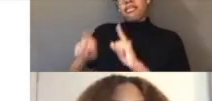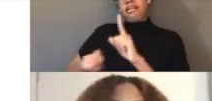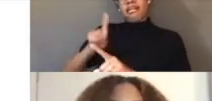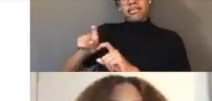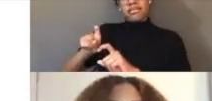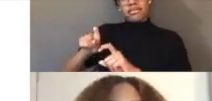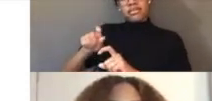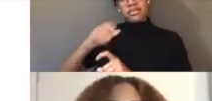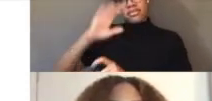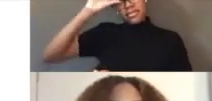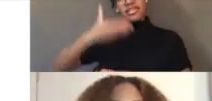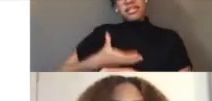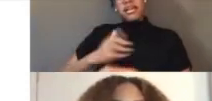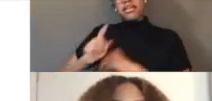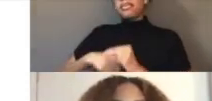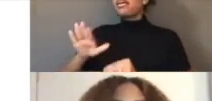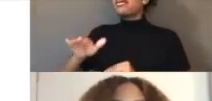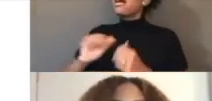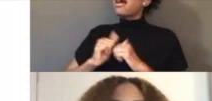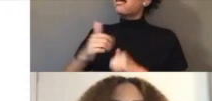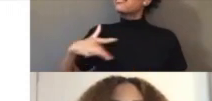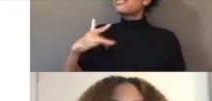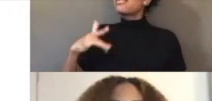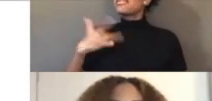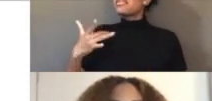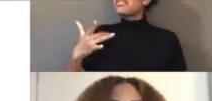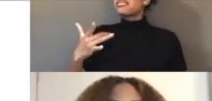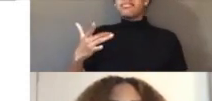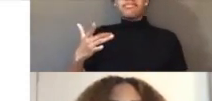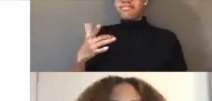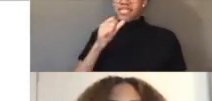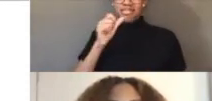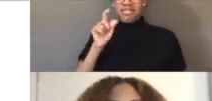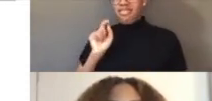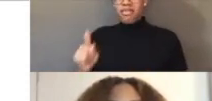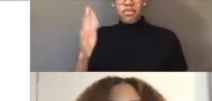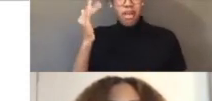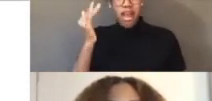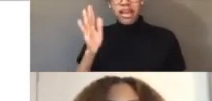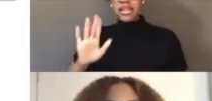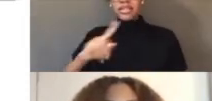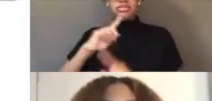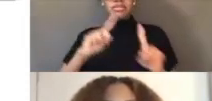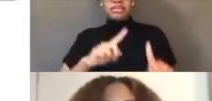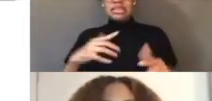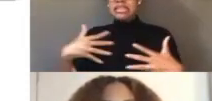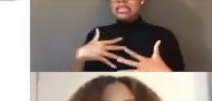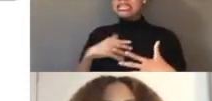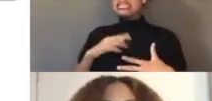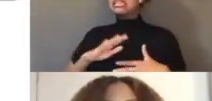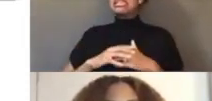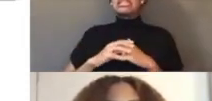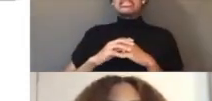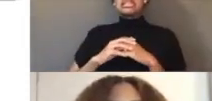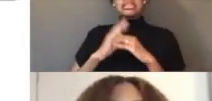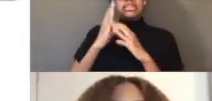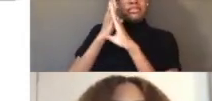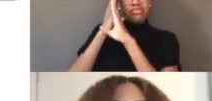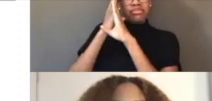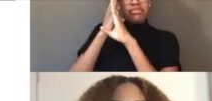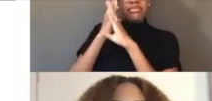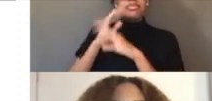I was afraid of his response and my reaction. You know, being black doesn't mean I have all the answers when it comes to